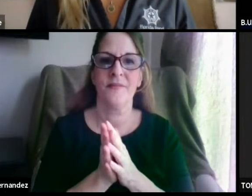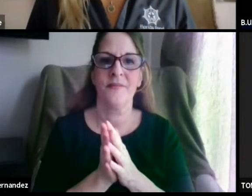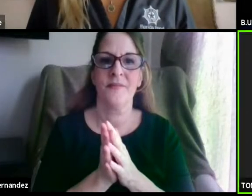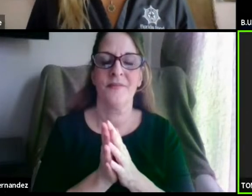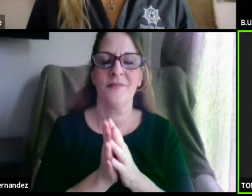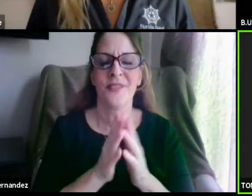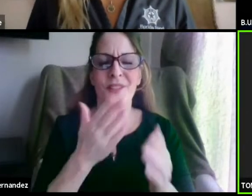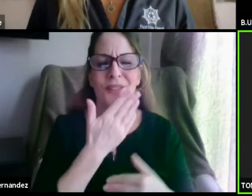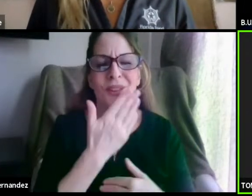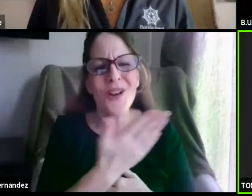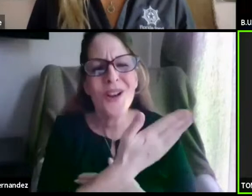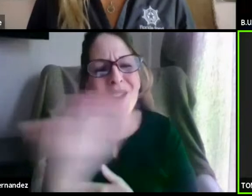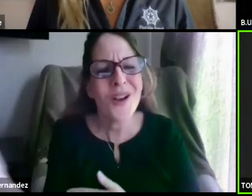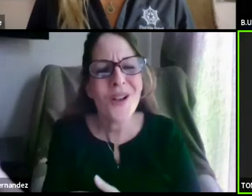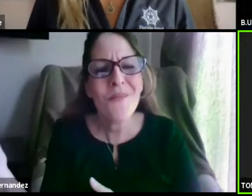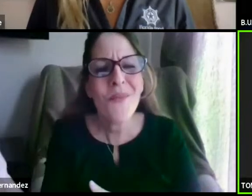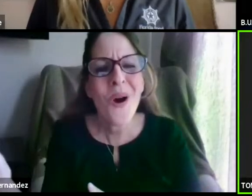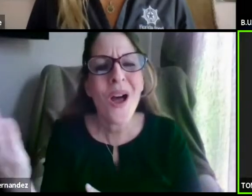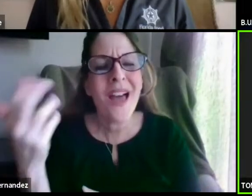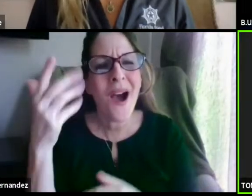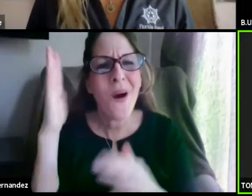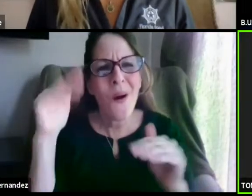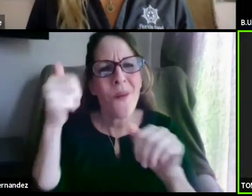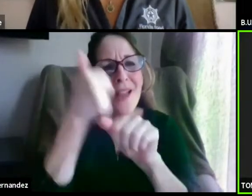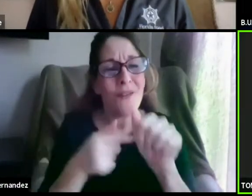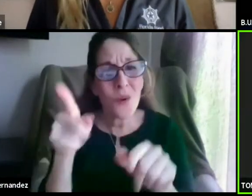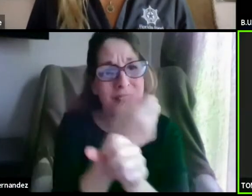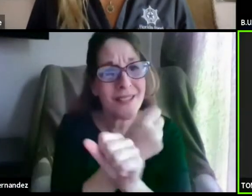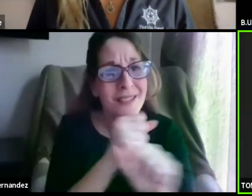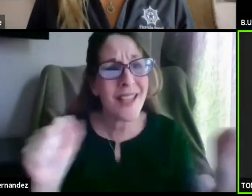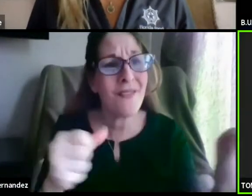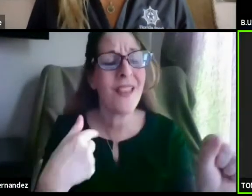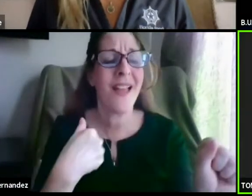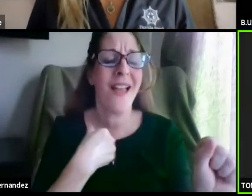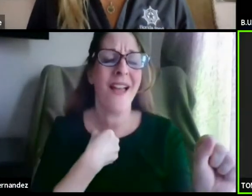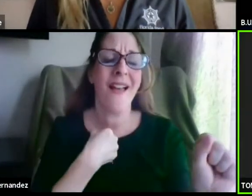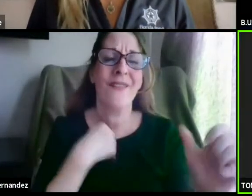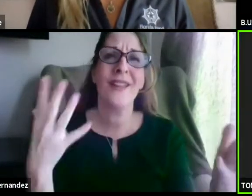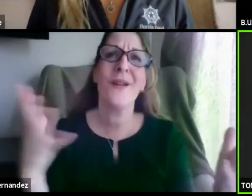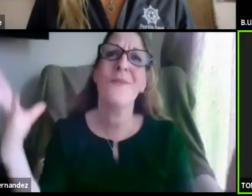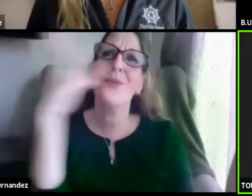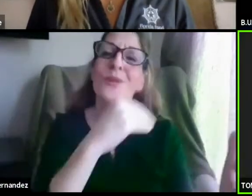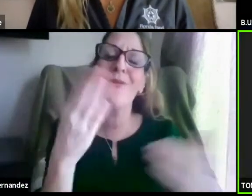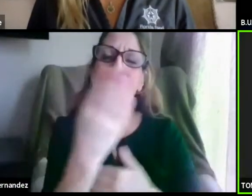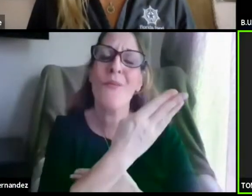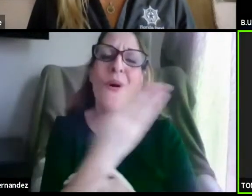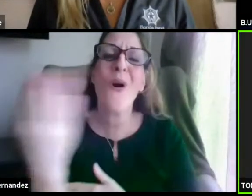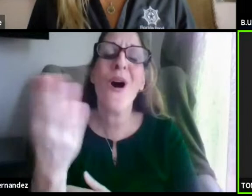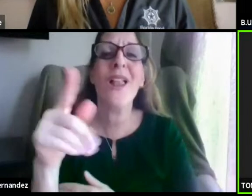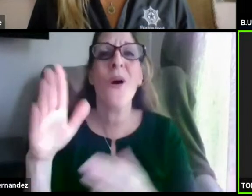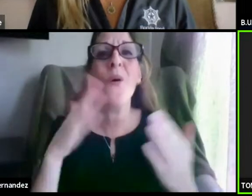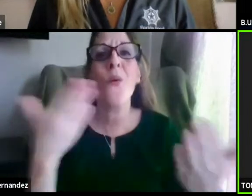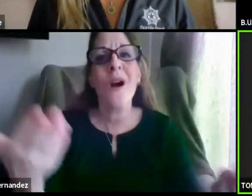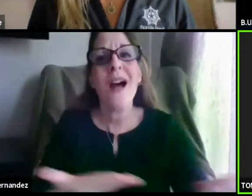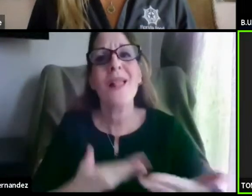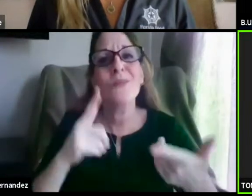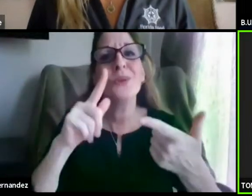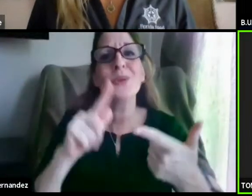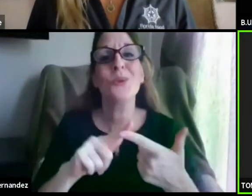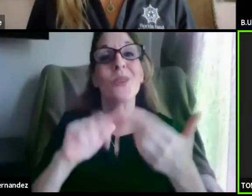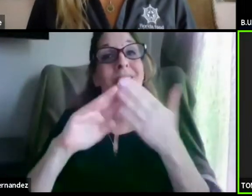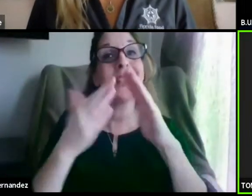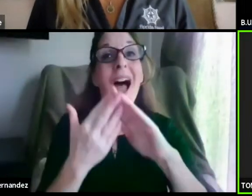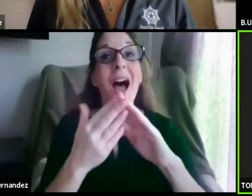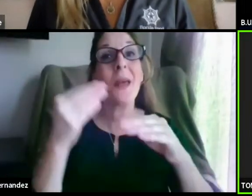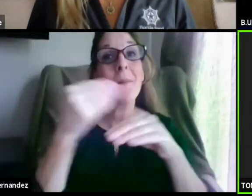Good morning, everyone. I hope everyone is safe and having a beautiful morning. Welcome to the Town of Miami Lakes